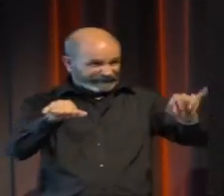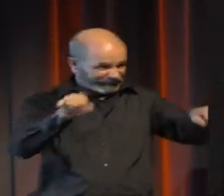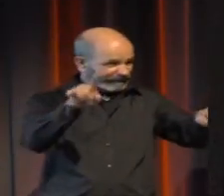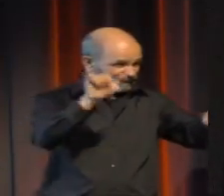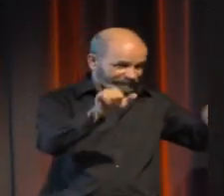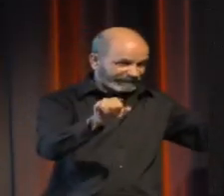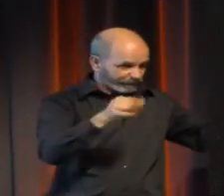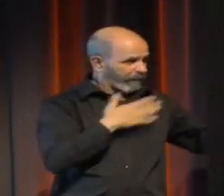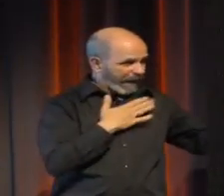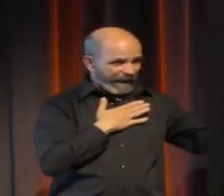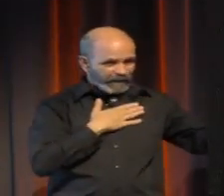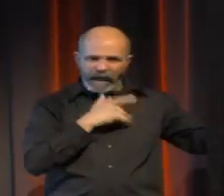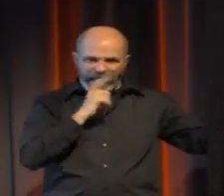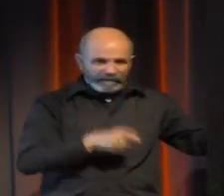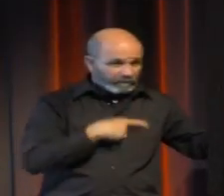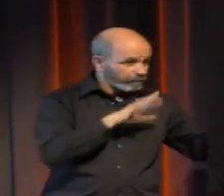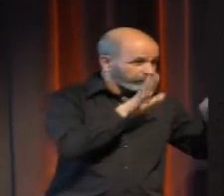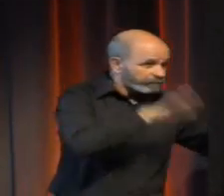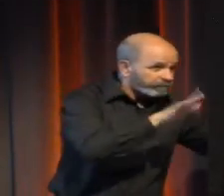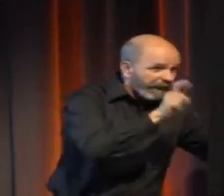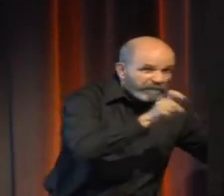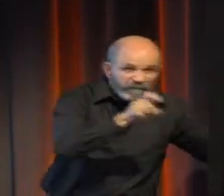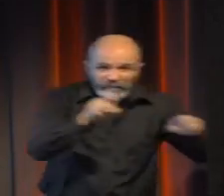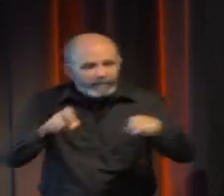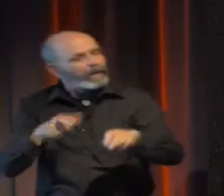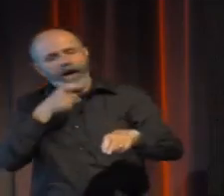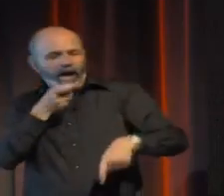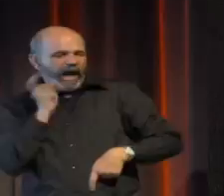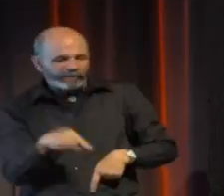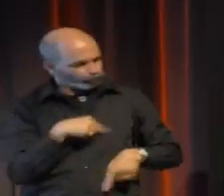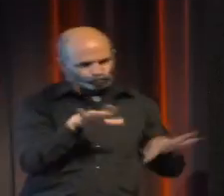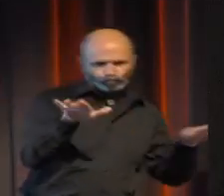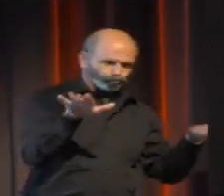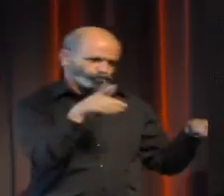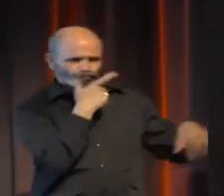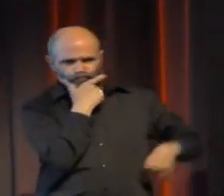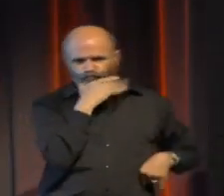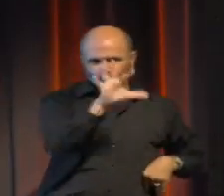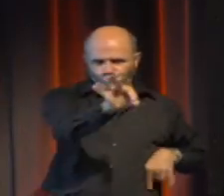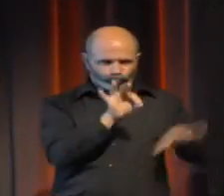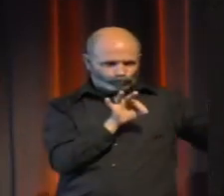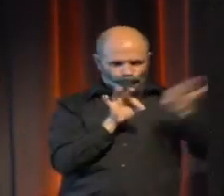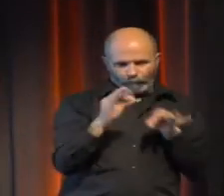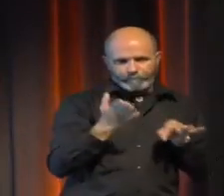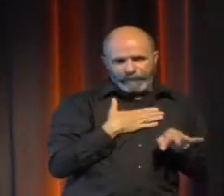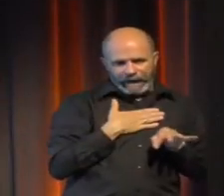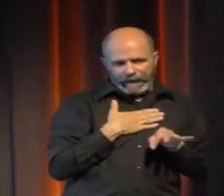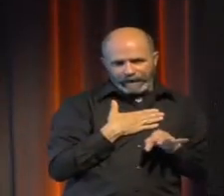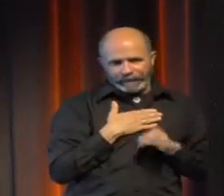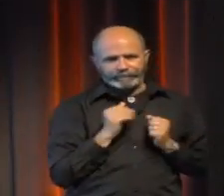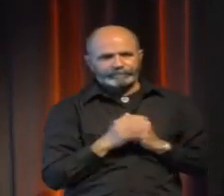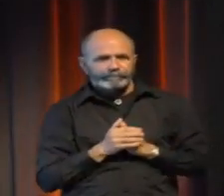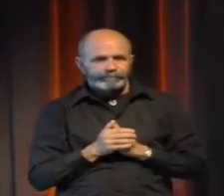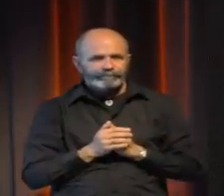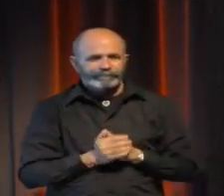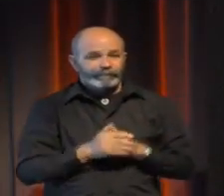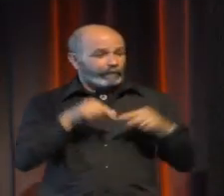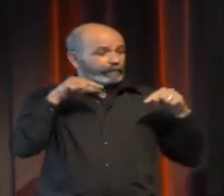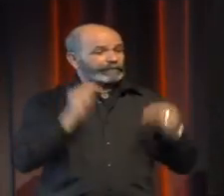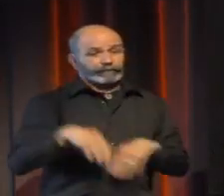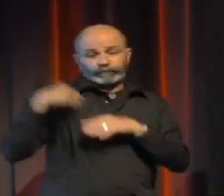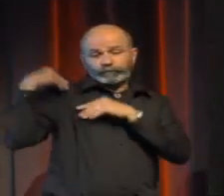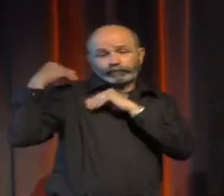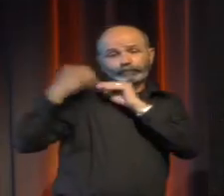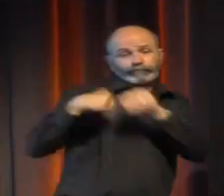us. Youth today have the opportunity to take advantage of all these opportunities that other generations didn't have,